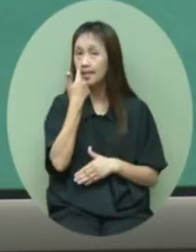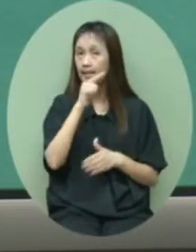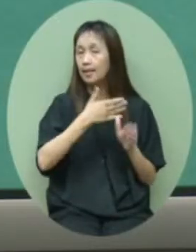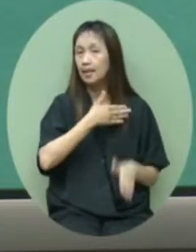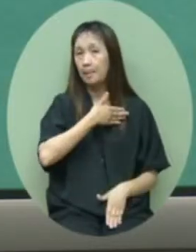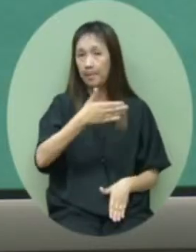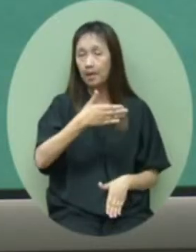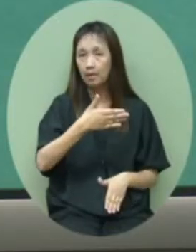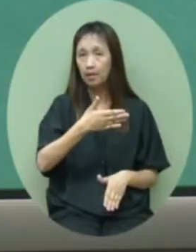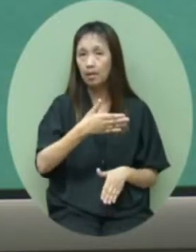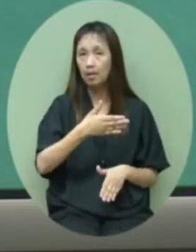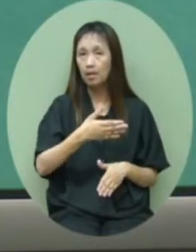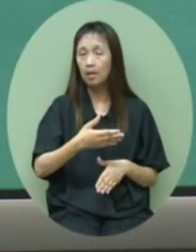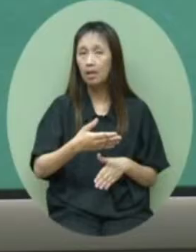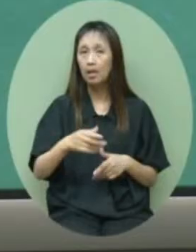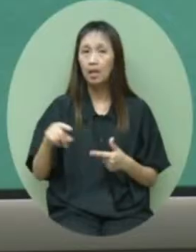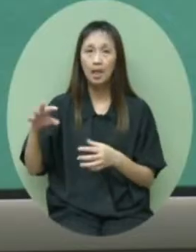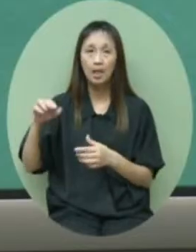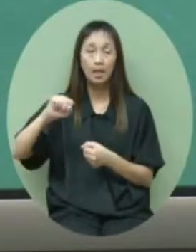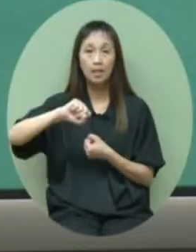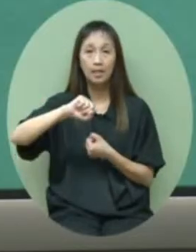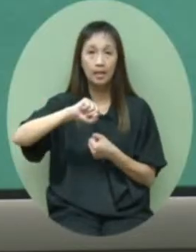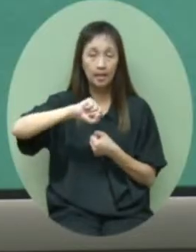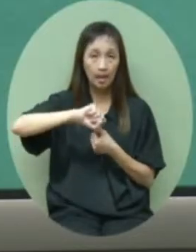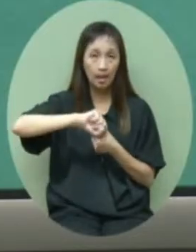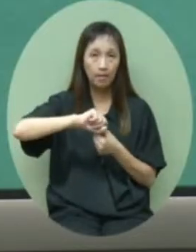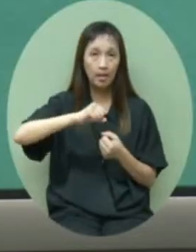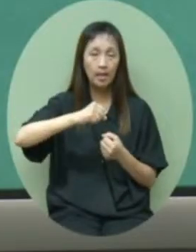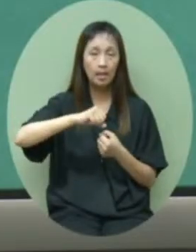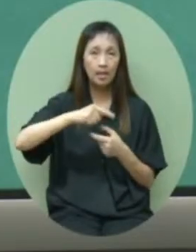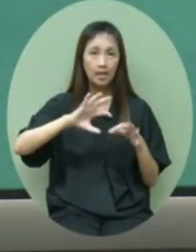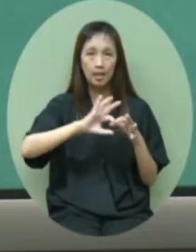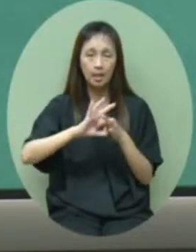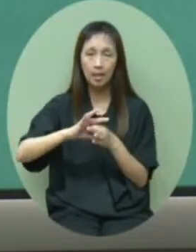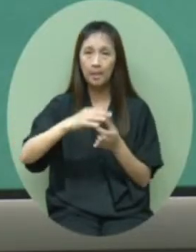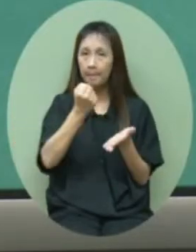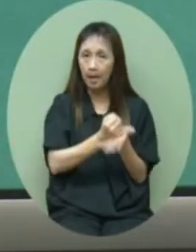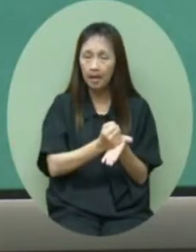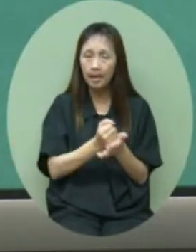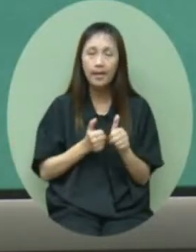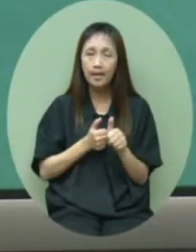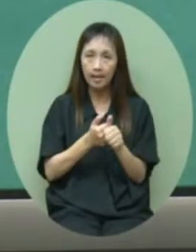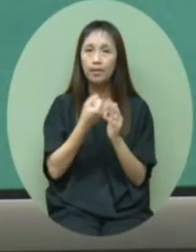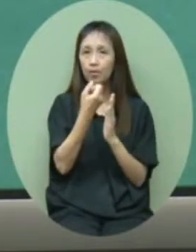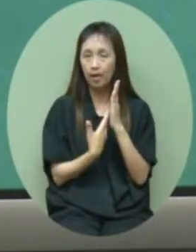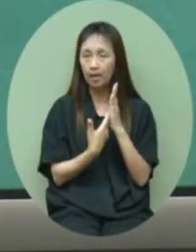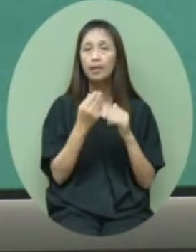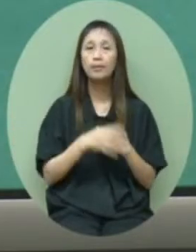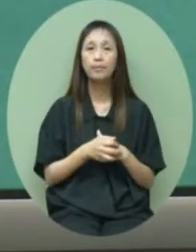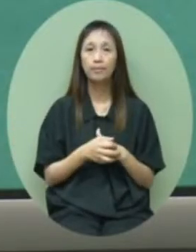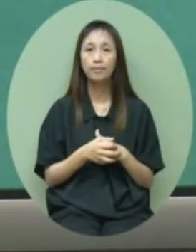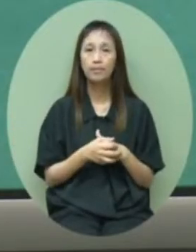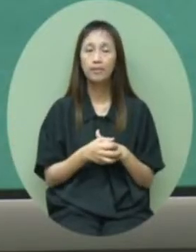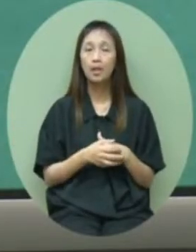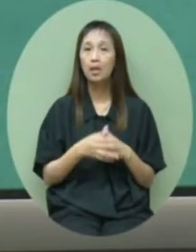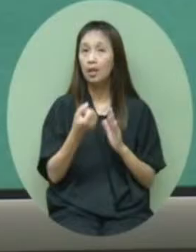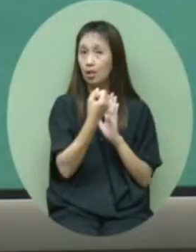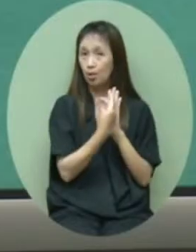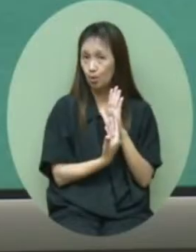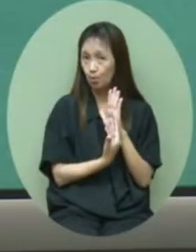to new food business license has been clearly explained.